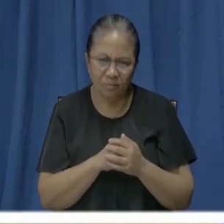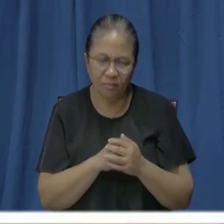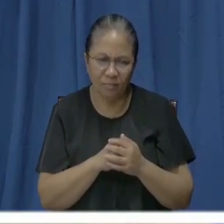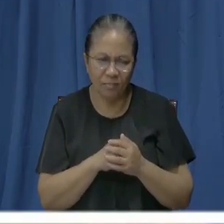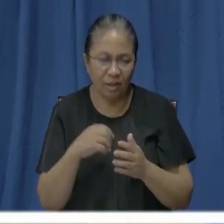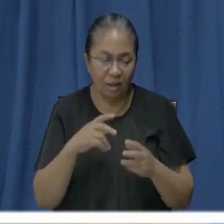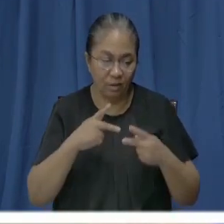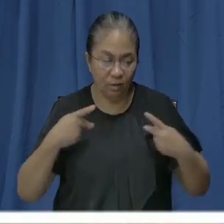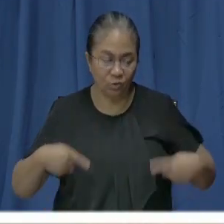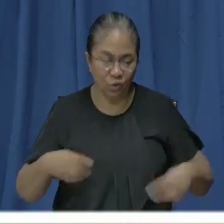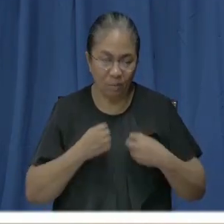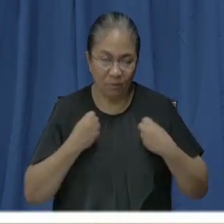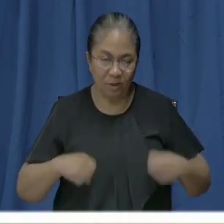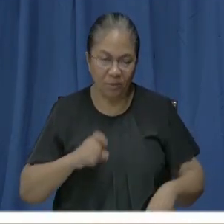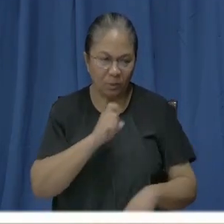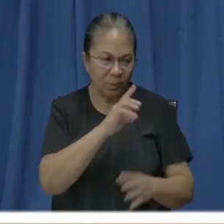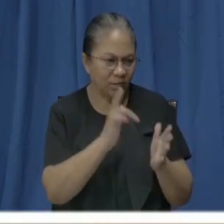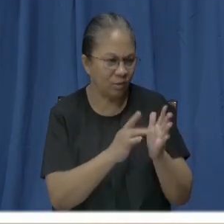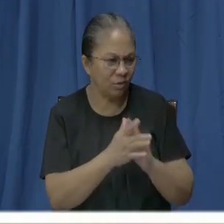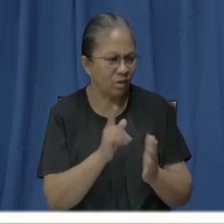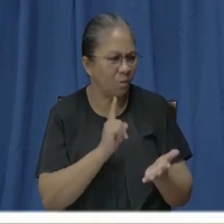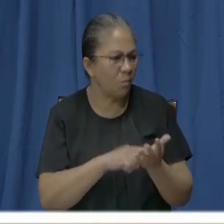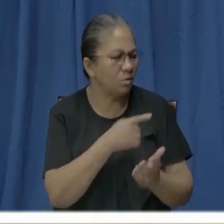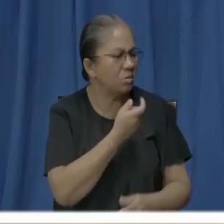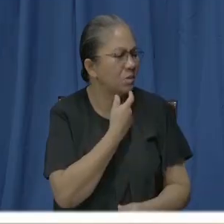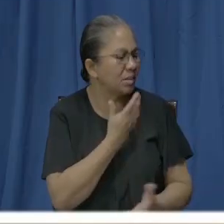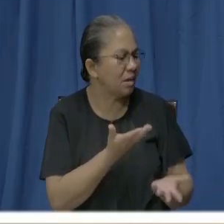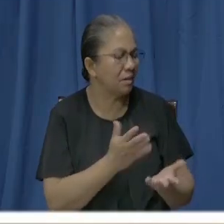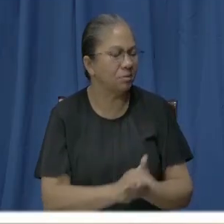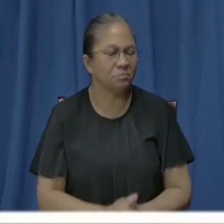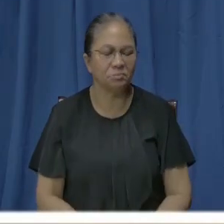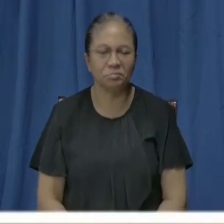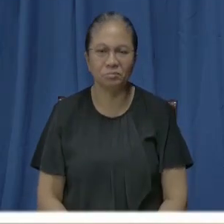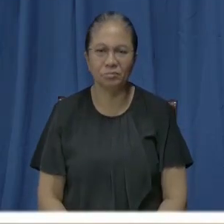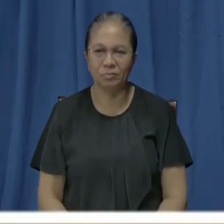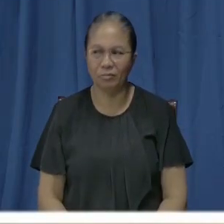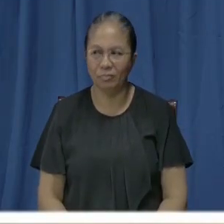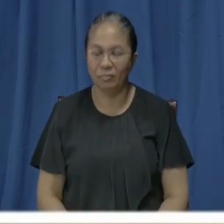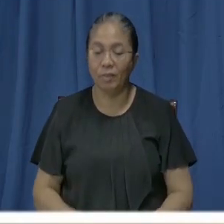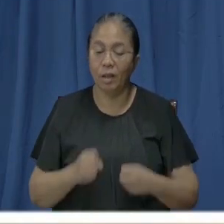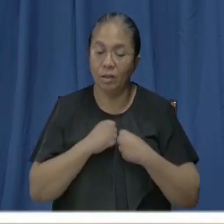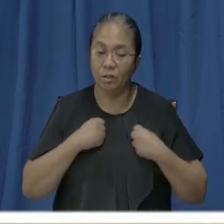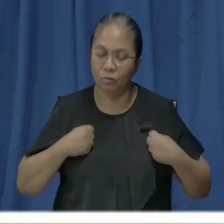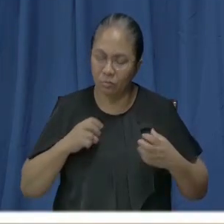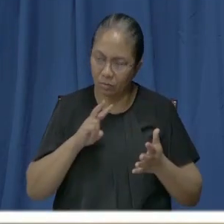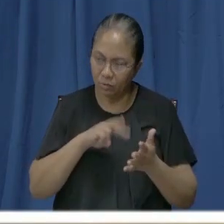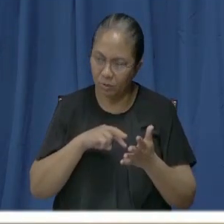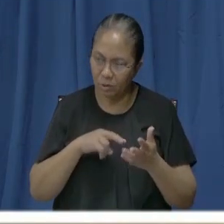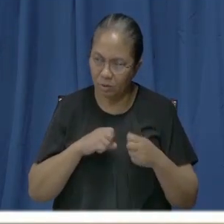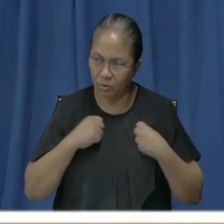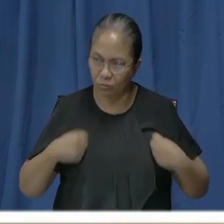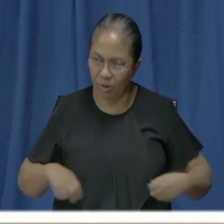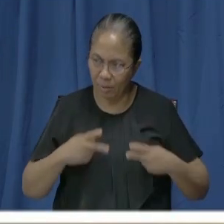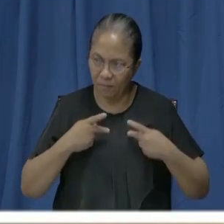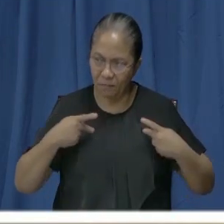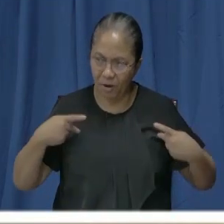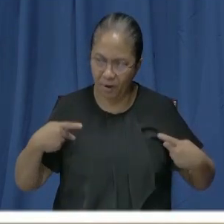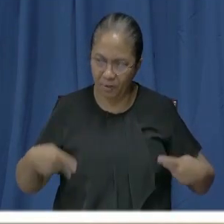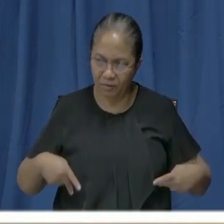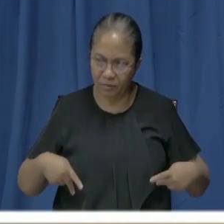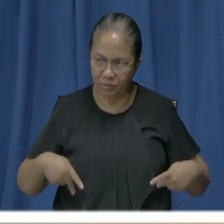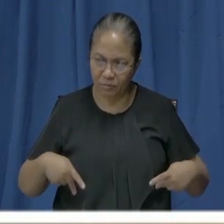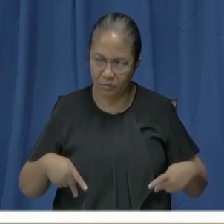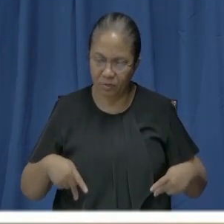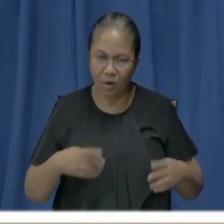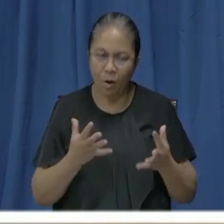say? Now, remember it says the scribes and the Pharisees wanted to